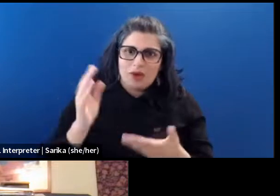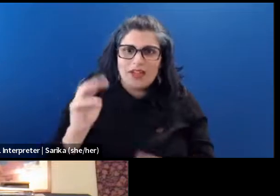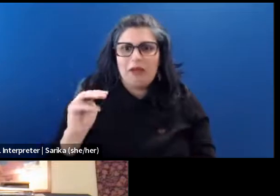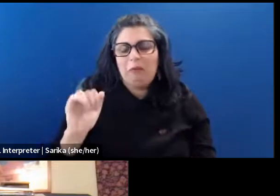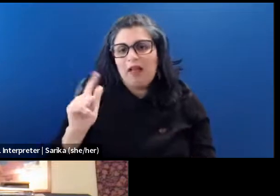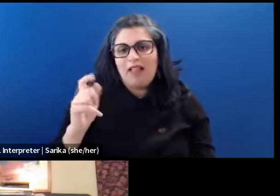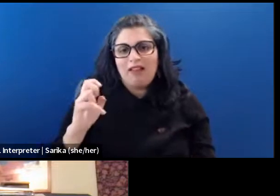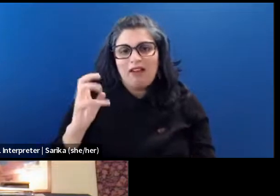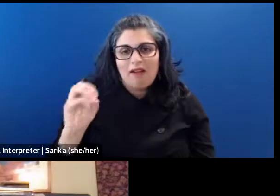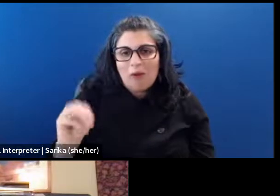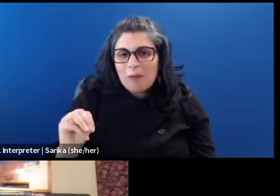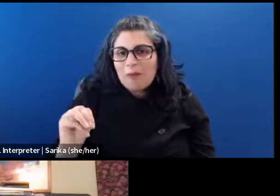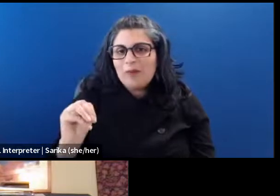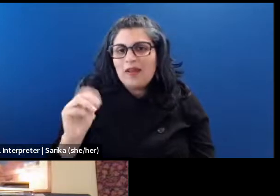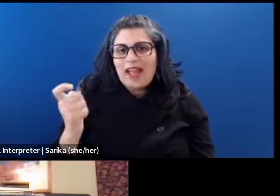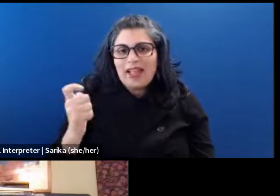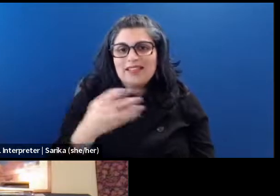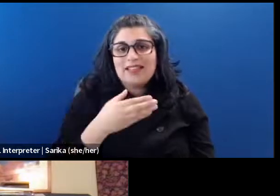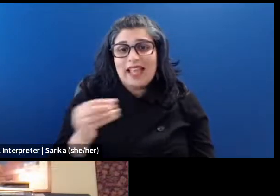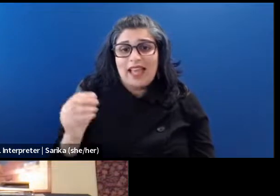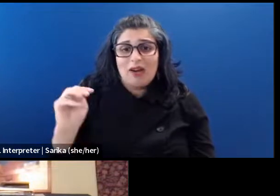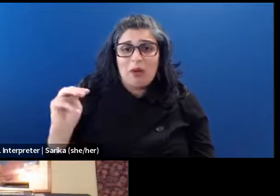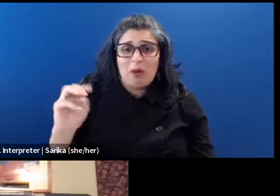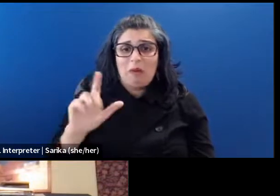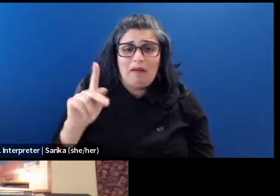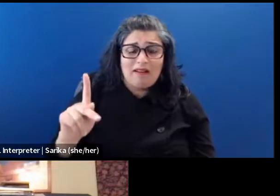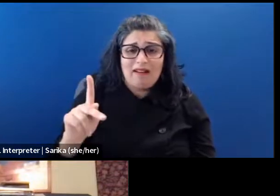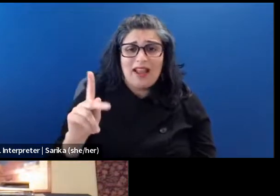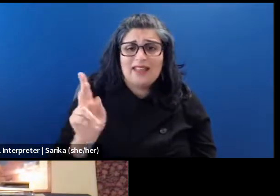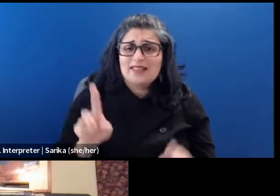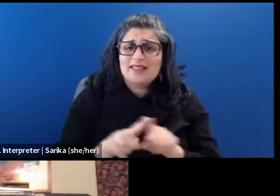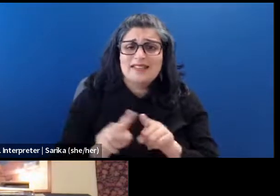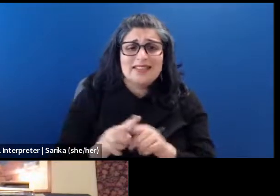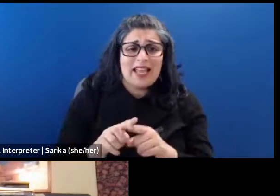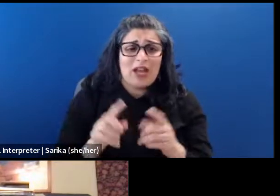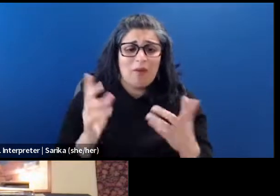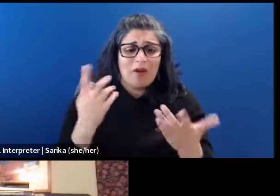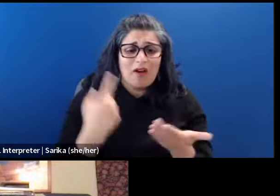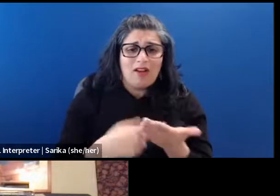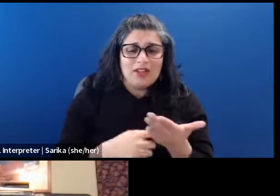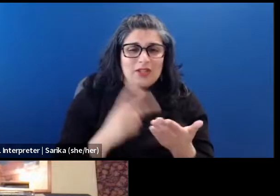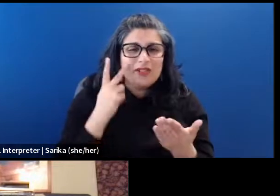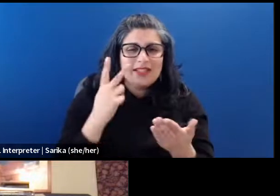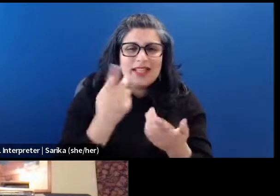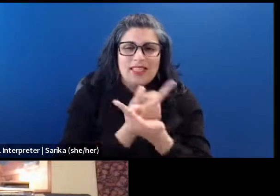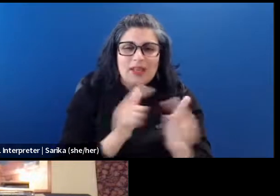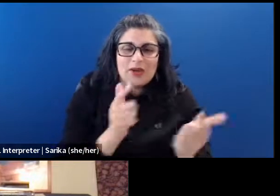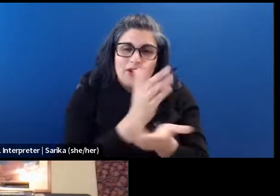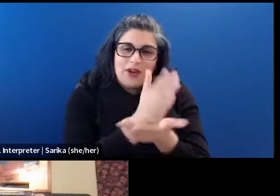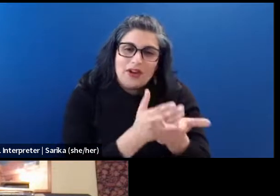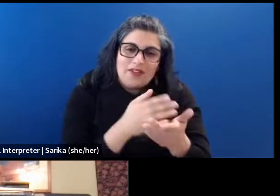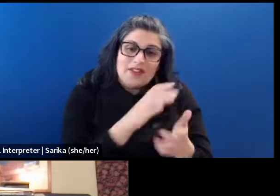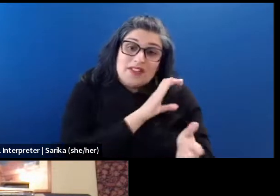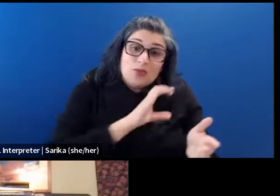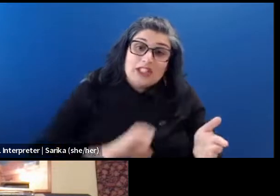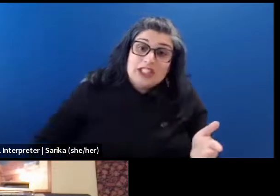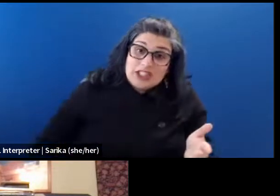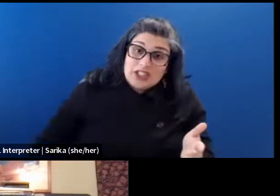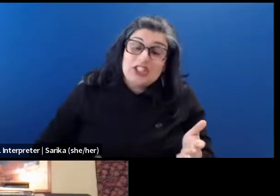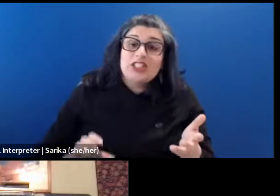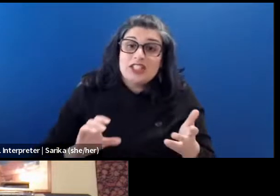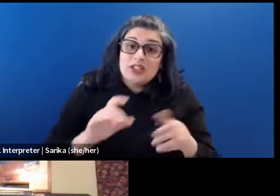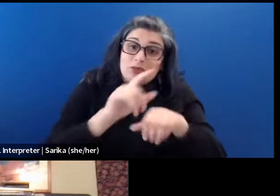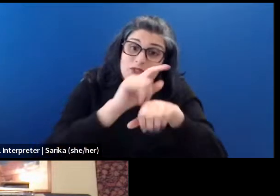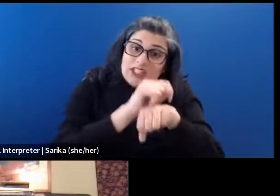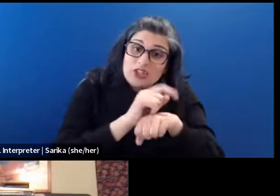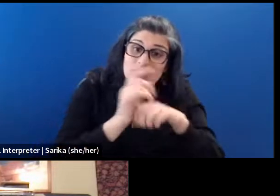same conversation, and you can see the liberatory aspects of this Christian tradition, even though